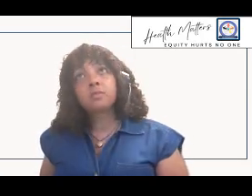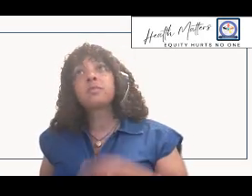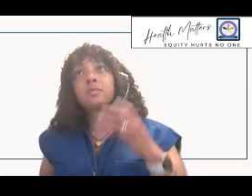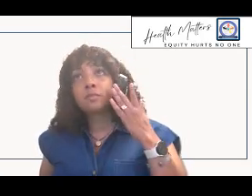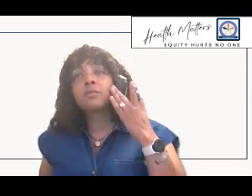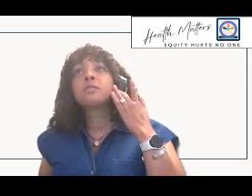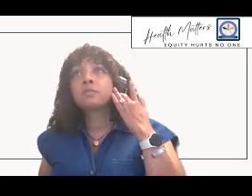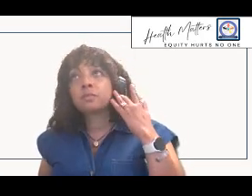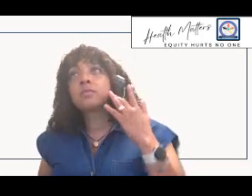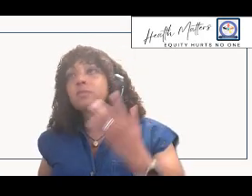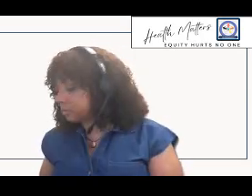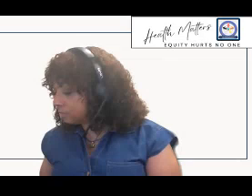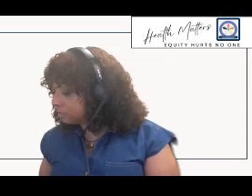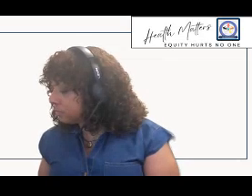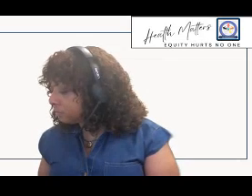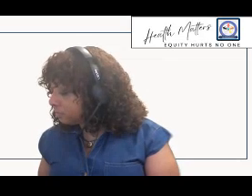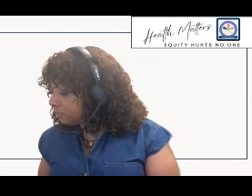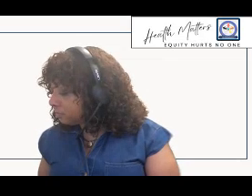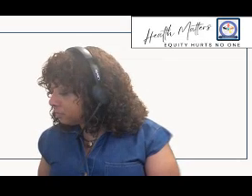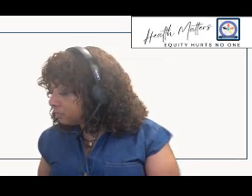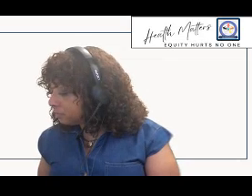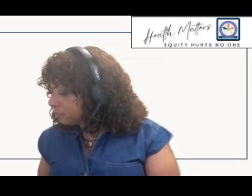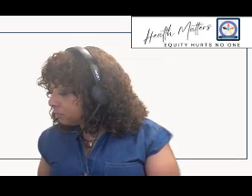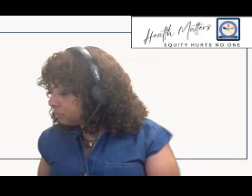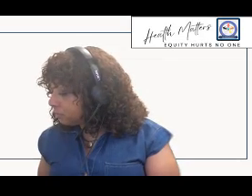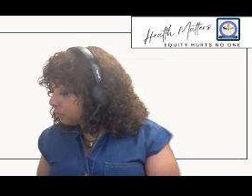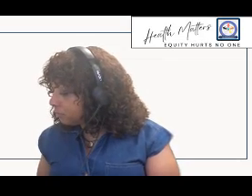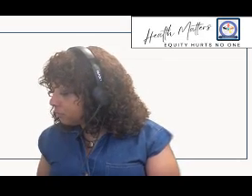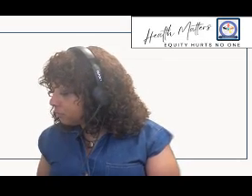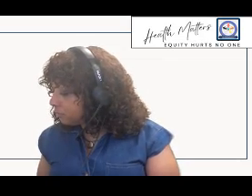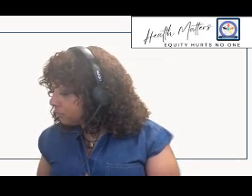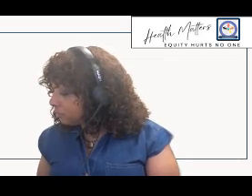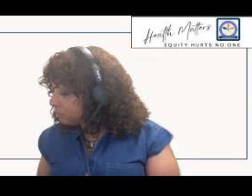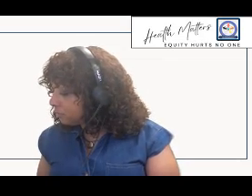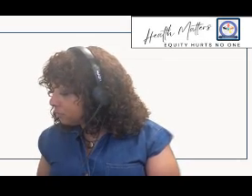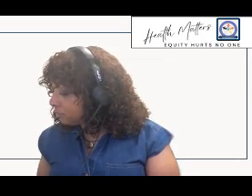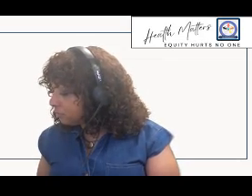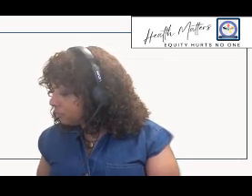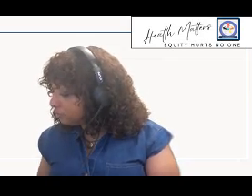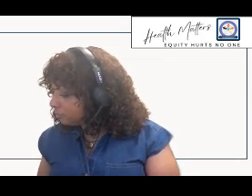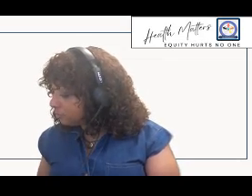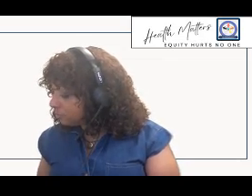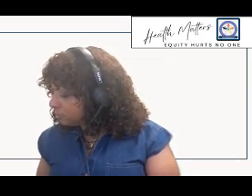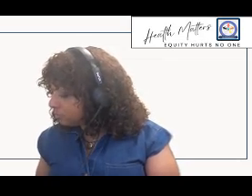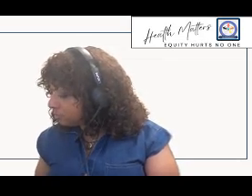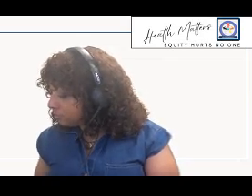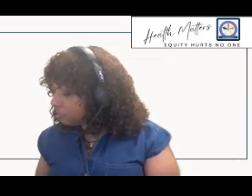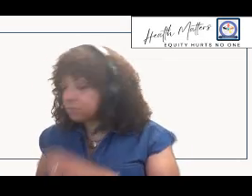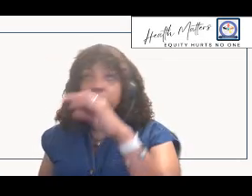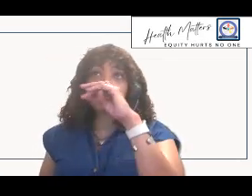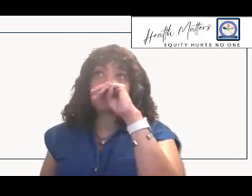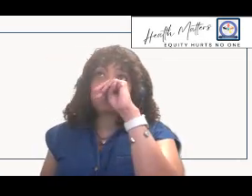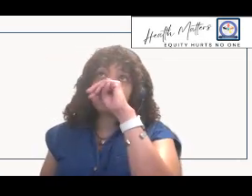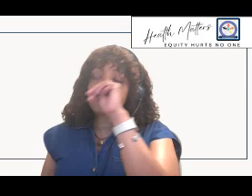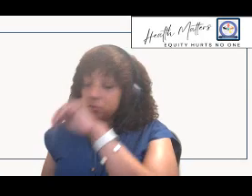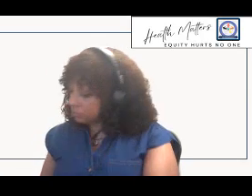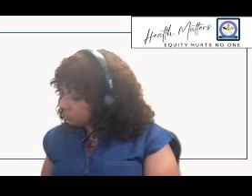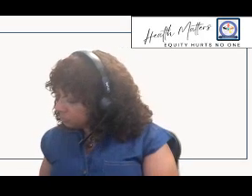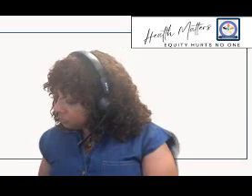as a result of that. So we're excited about that. Governor signed that, and it's official. The other one is Senate